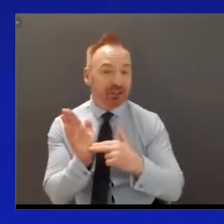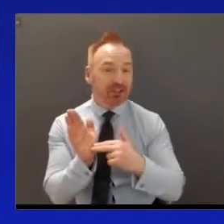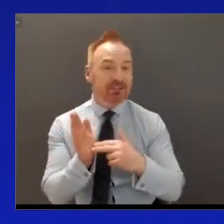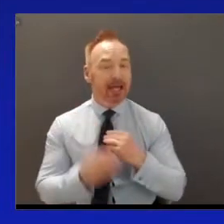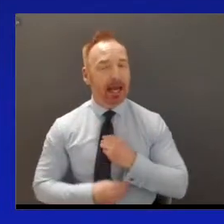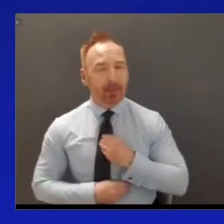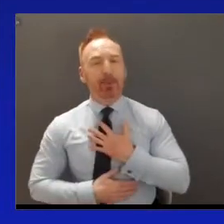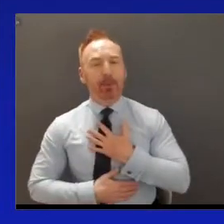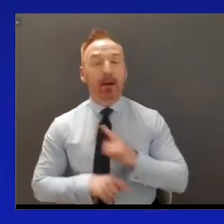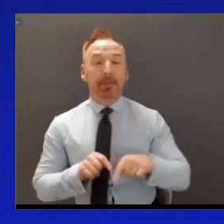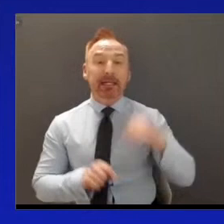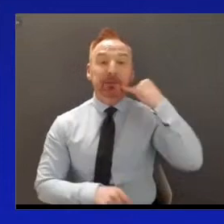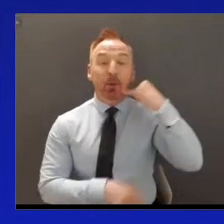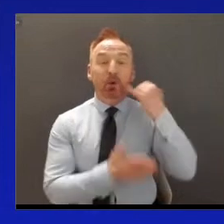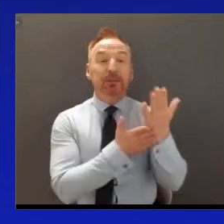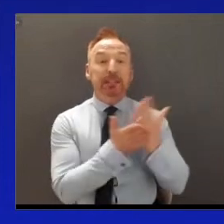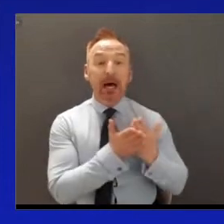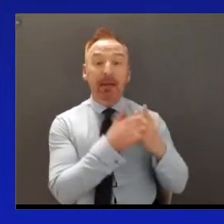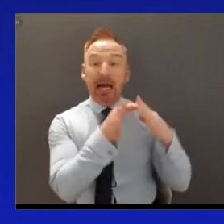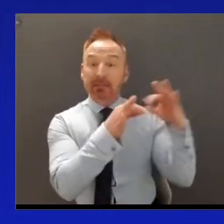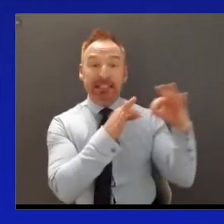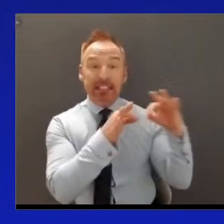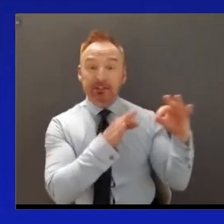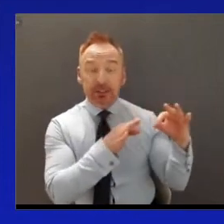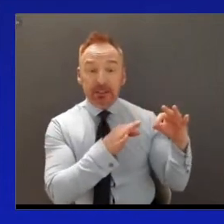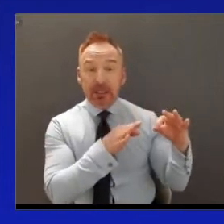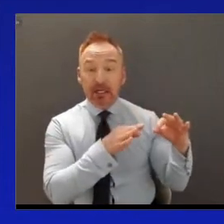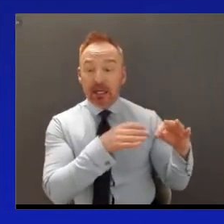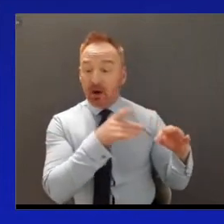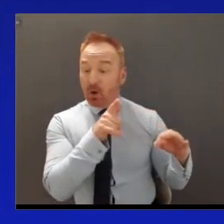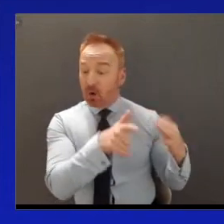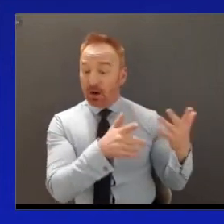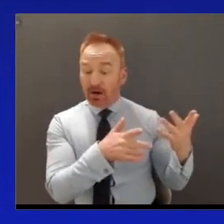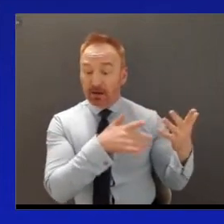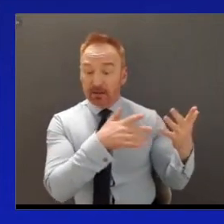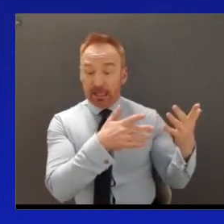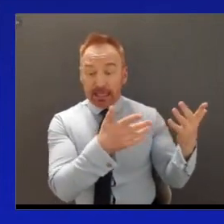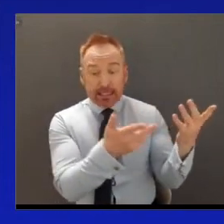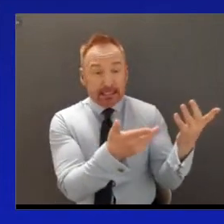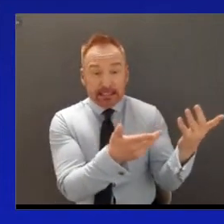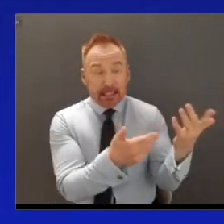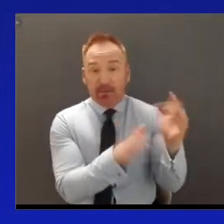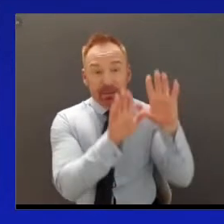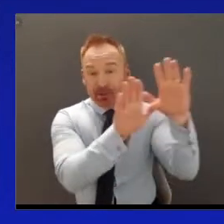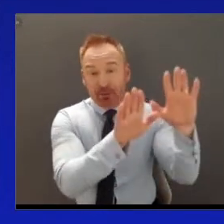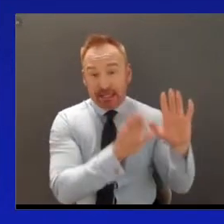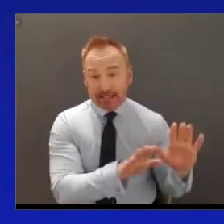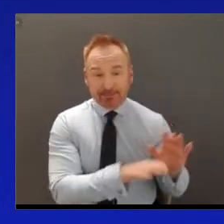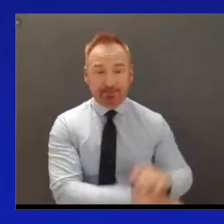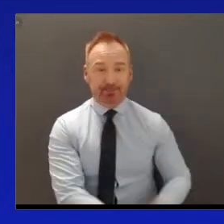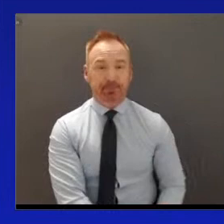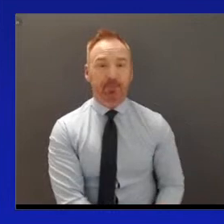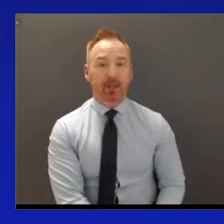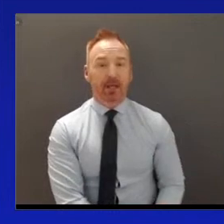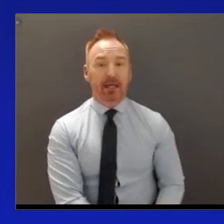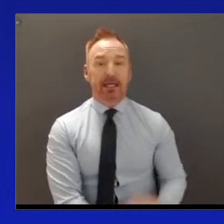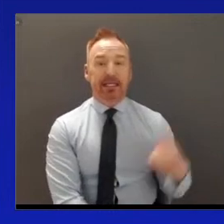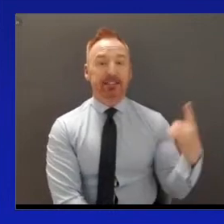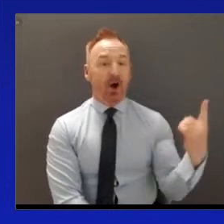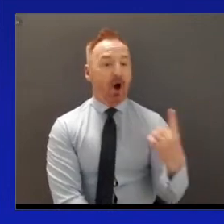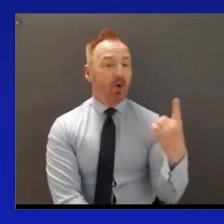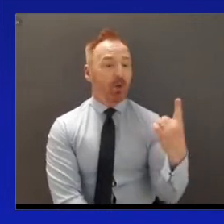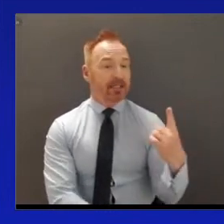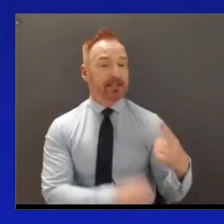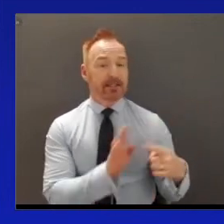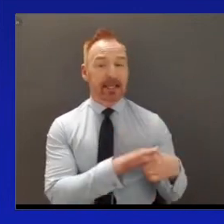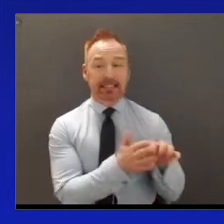we have some direction for them, if we do happen to need them, that would be great. And it's always good